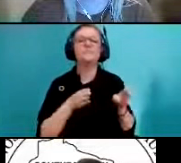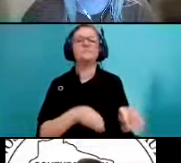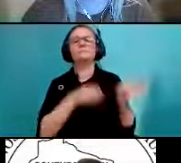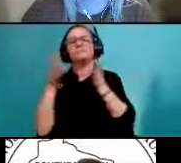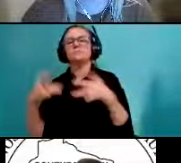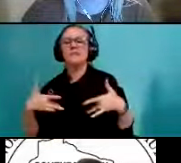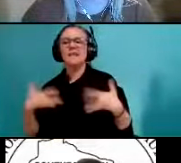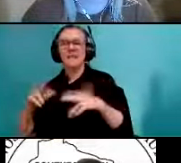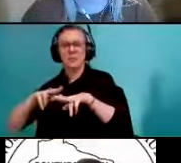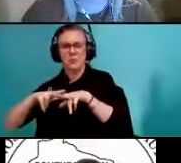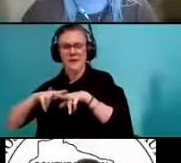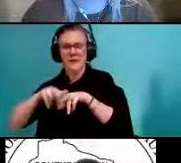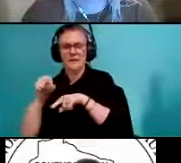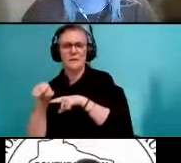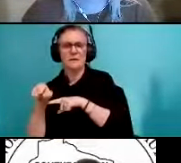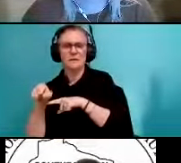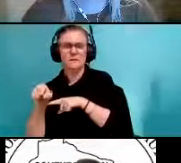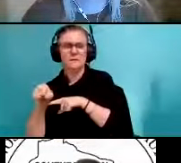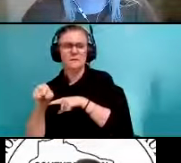For light rail, we have,